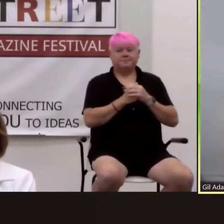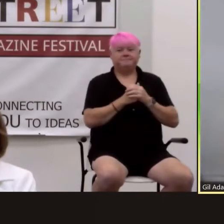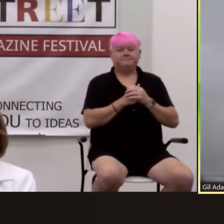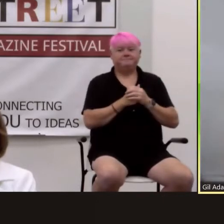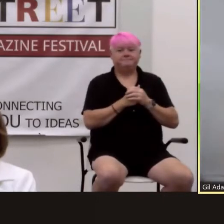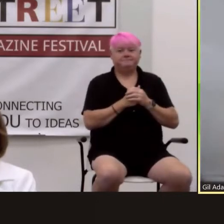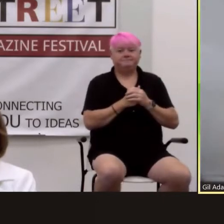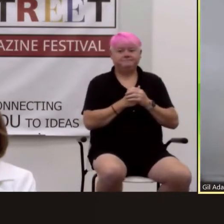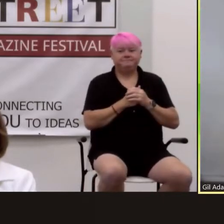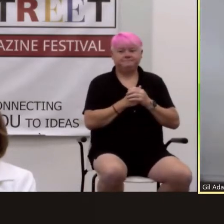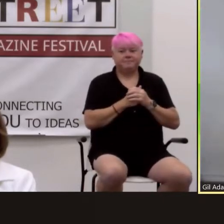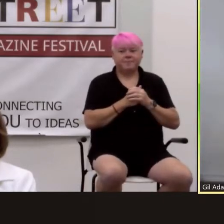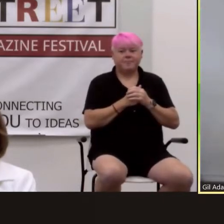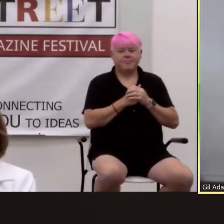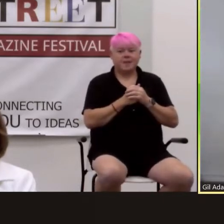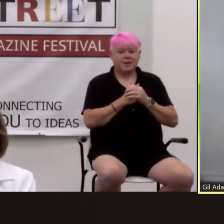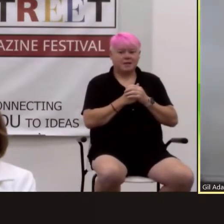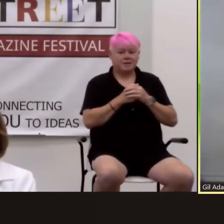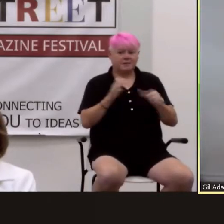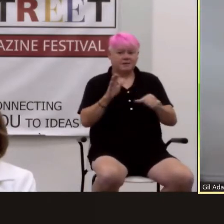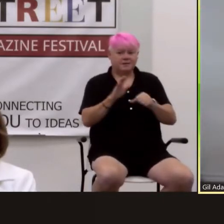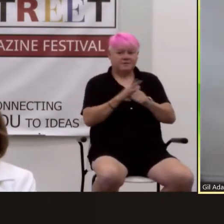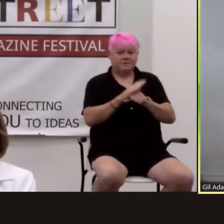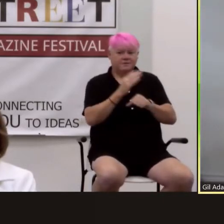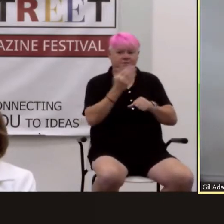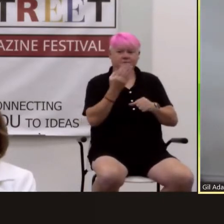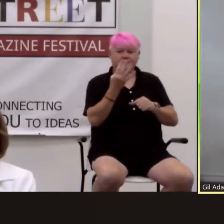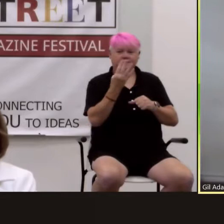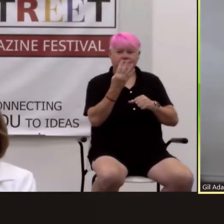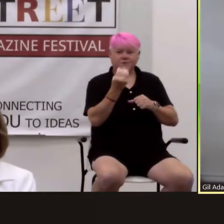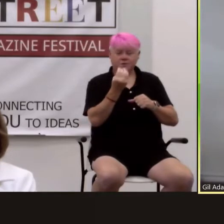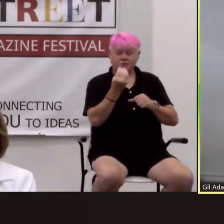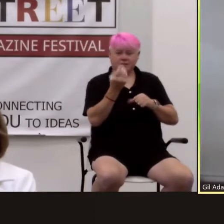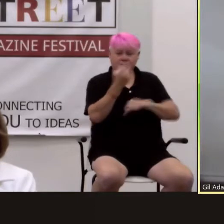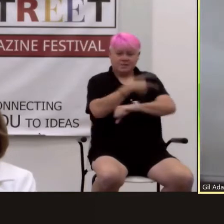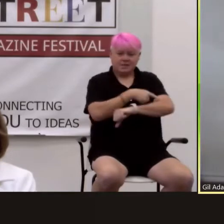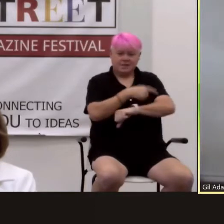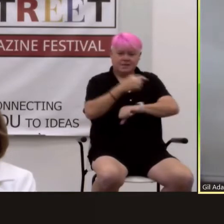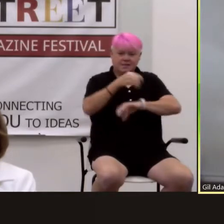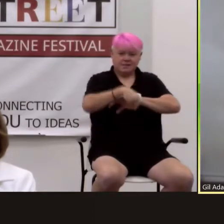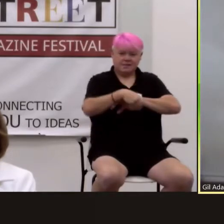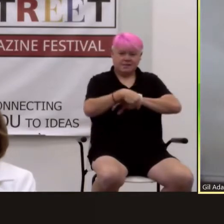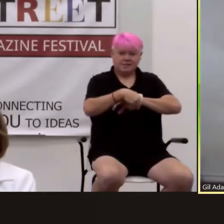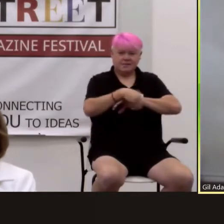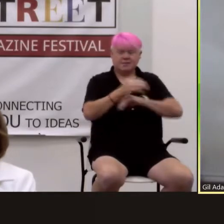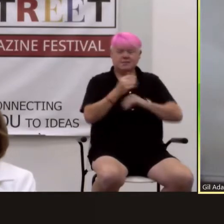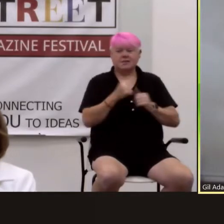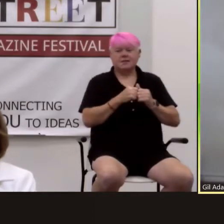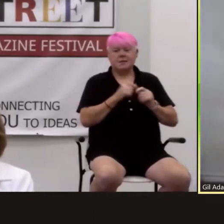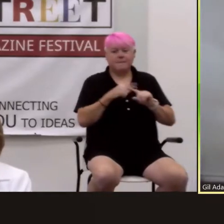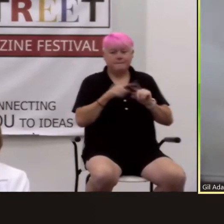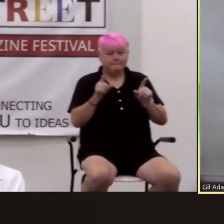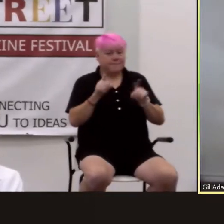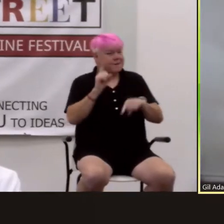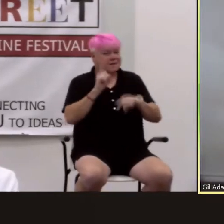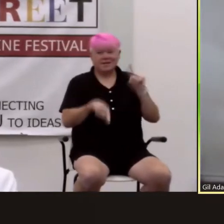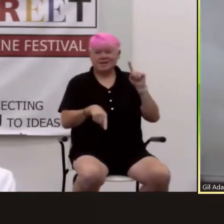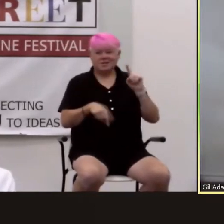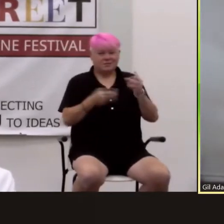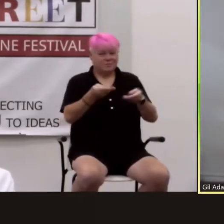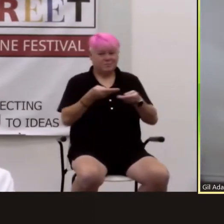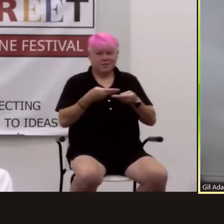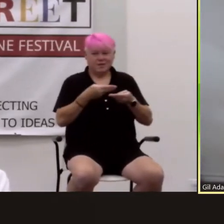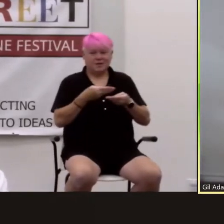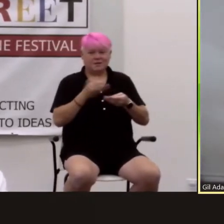After 4 days and nights, his feet were red. He suspected they were bloody by now, but he couldn't bring himself to pull off the boots and